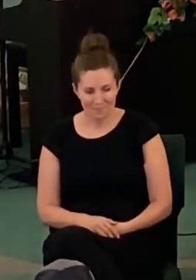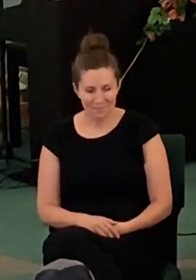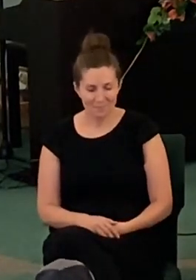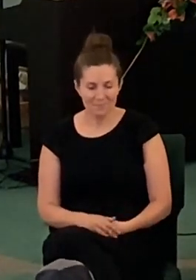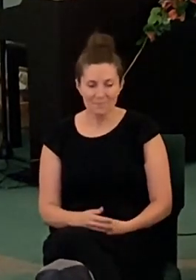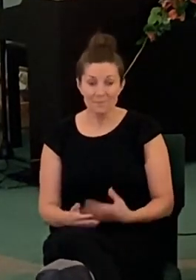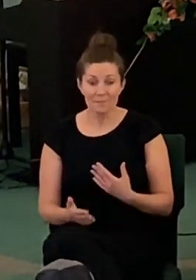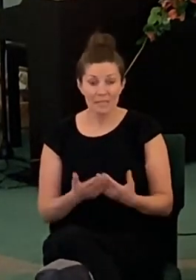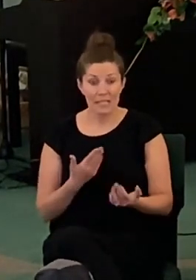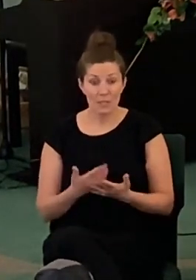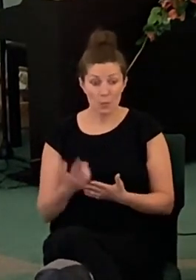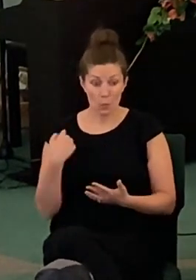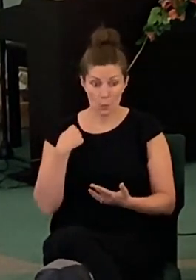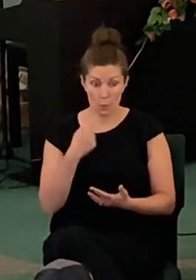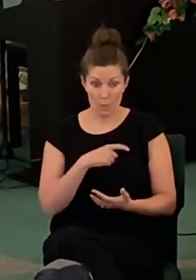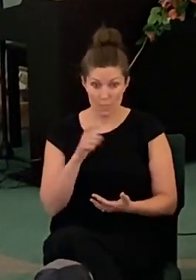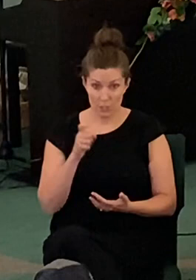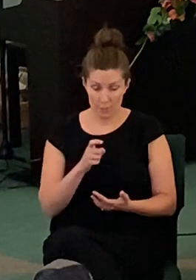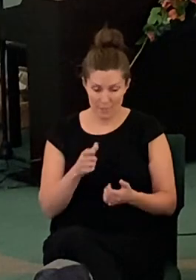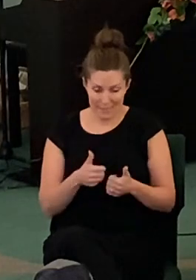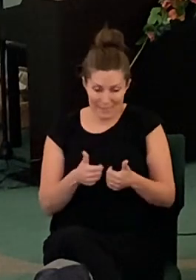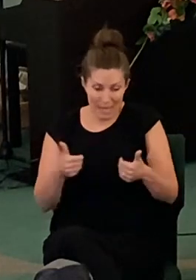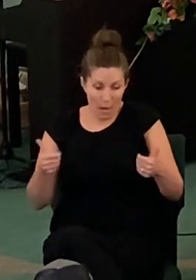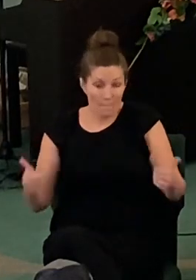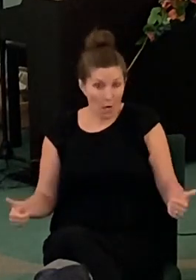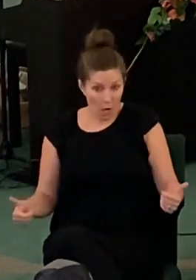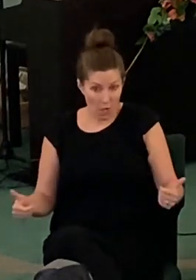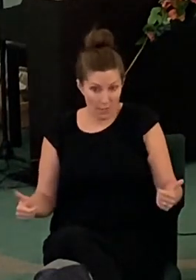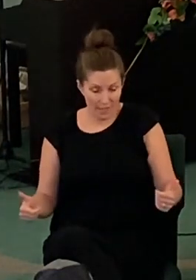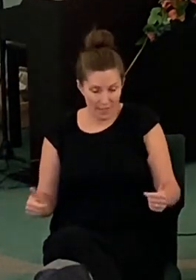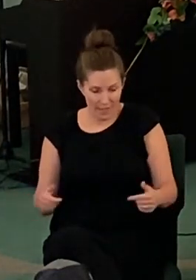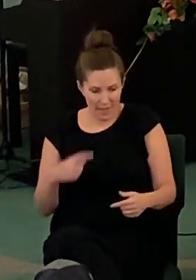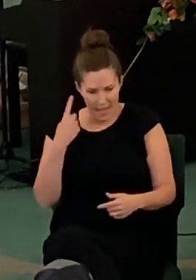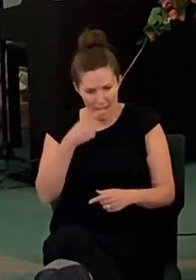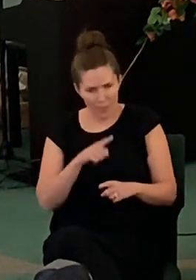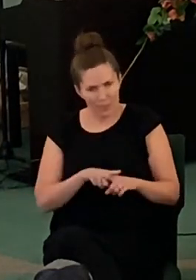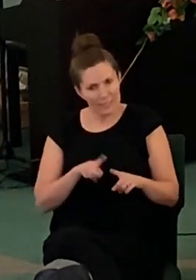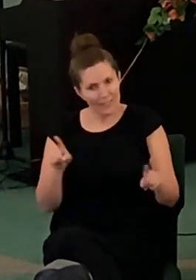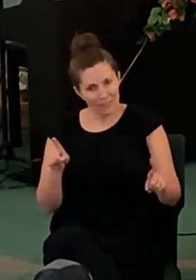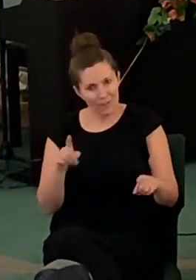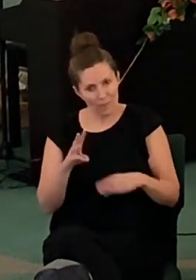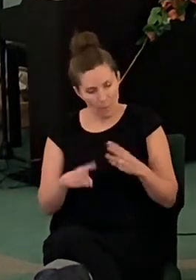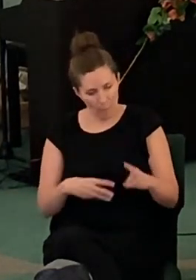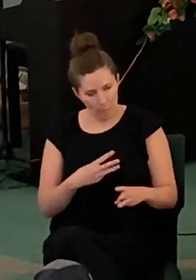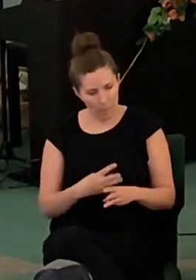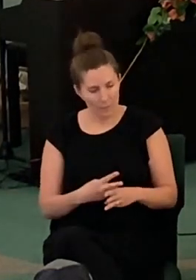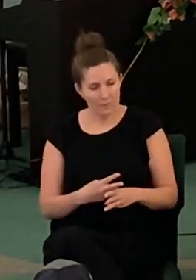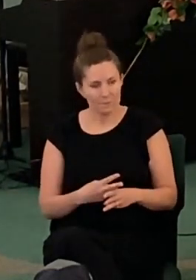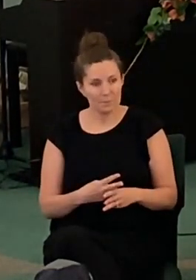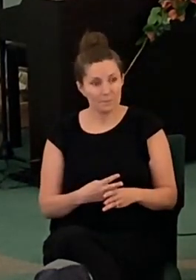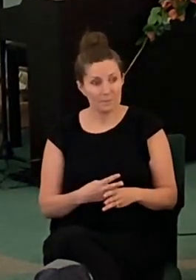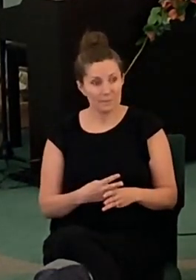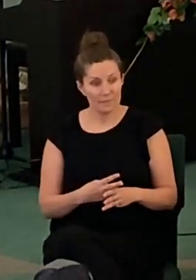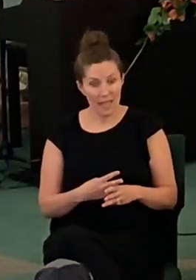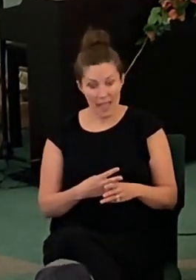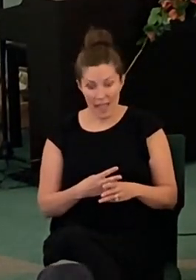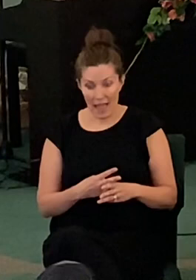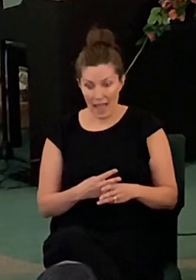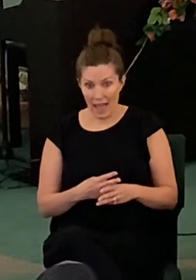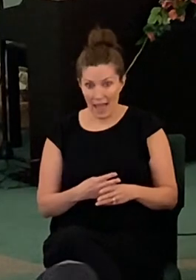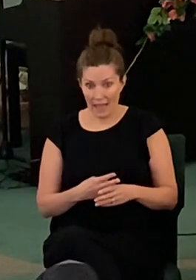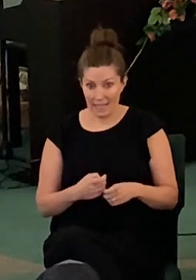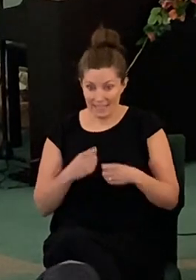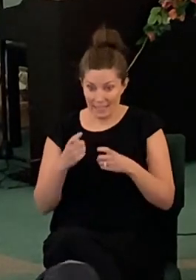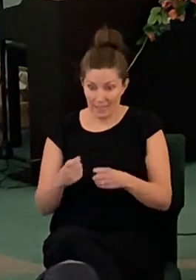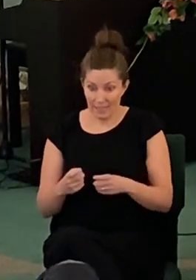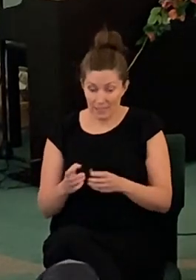We should be set apart and distinct and looking different. And he gives us the motivation here in verse